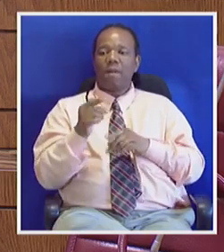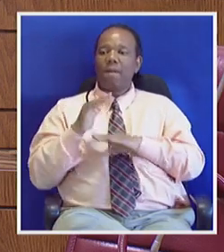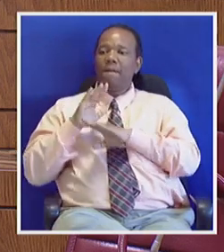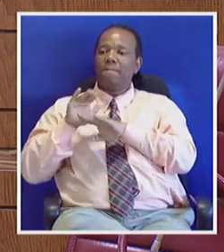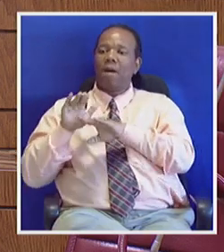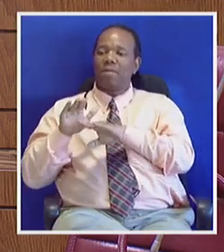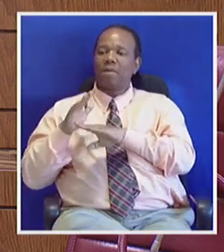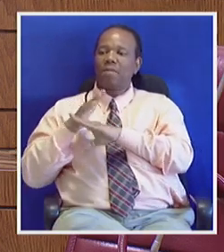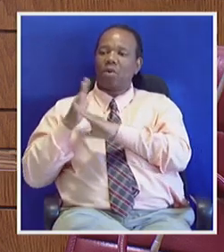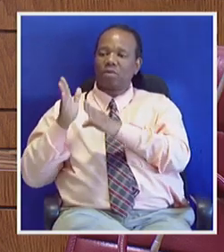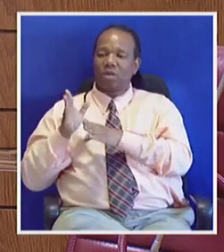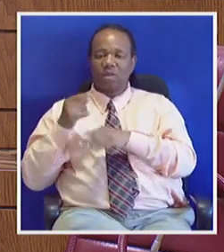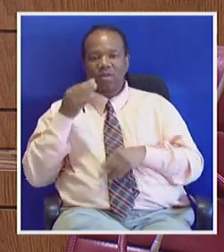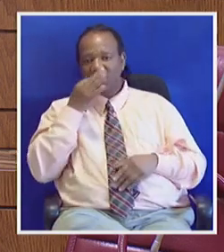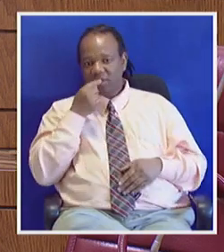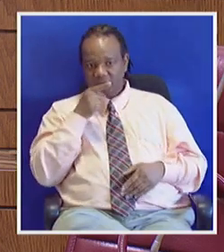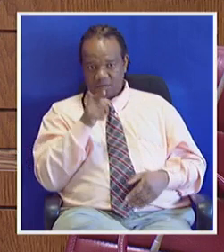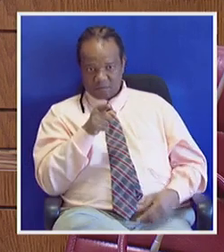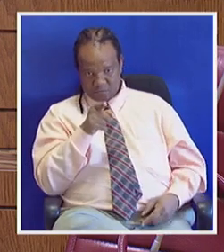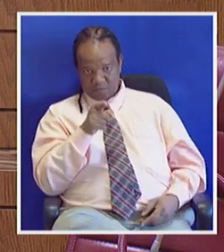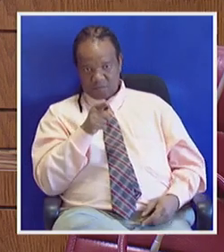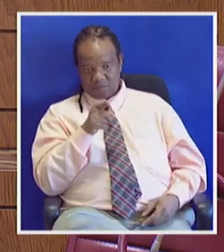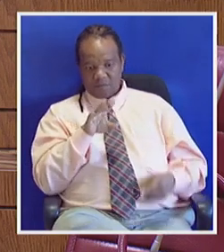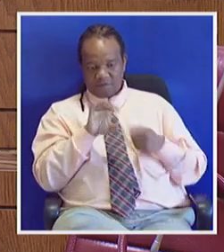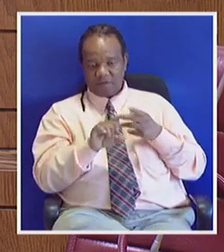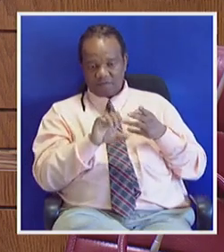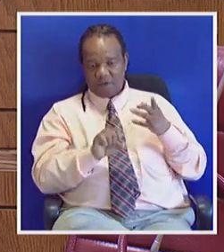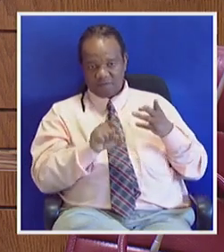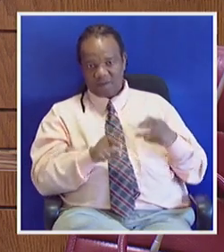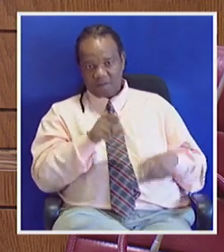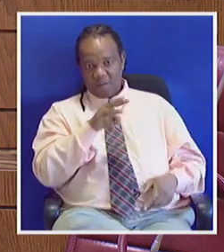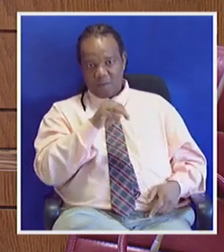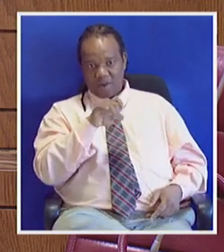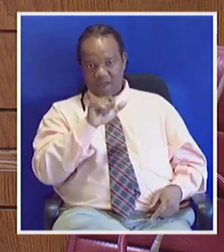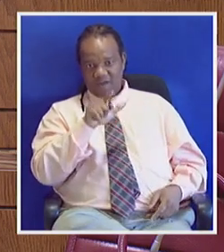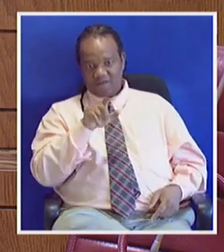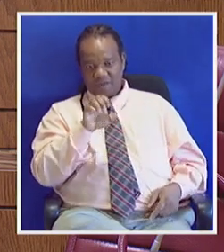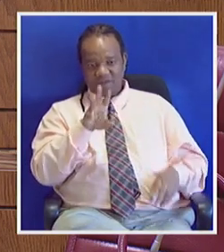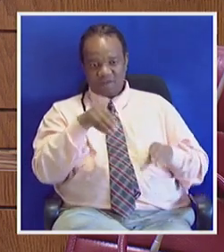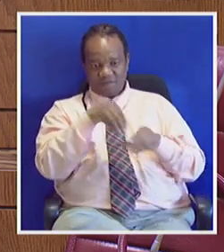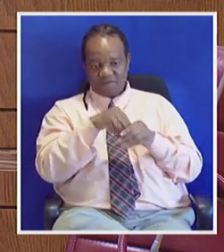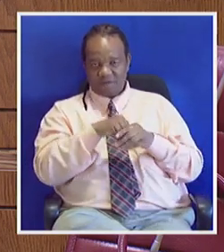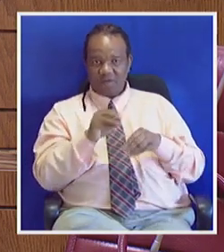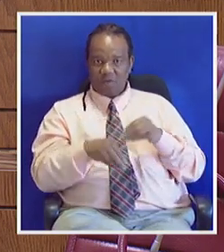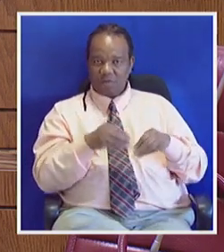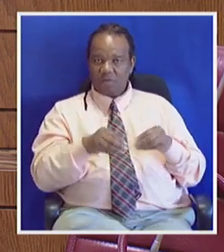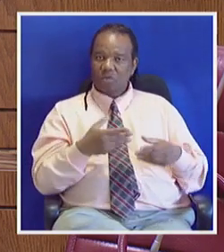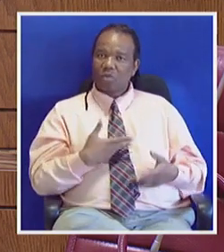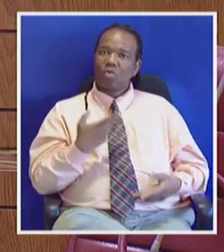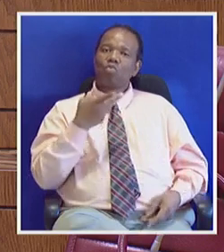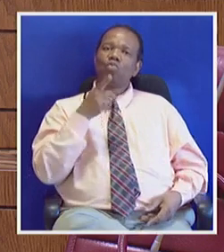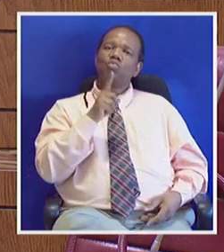after making the findings, serious findings against him. What are you, as the